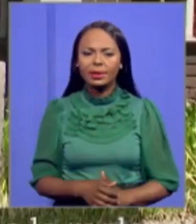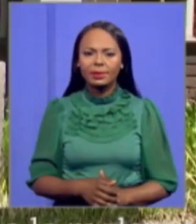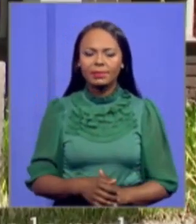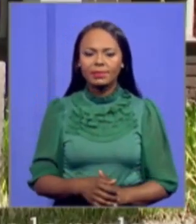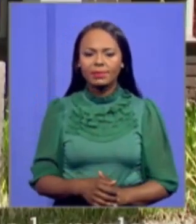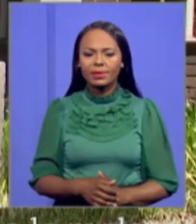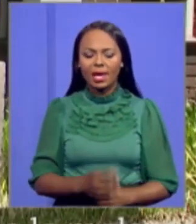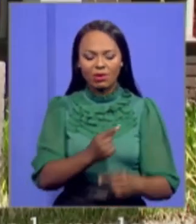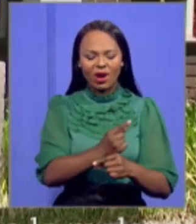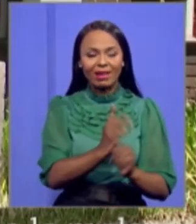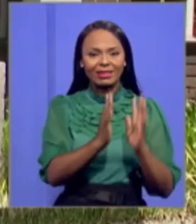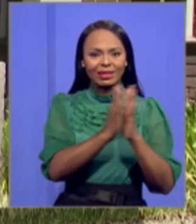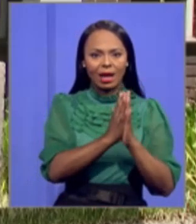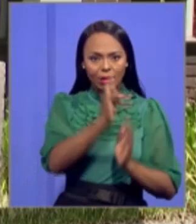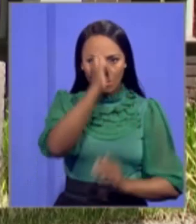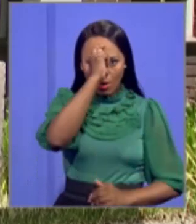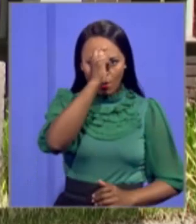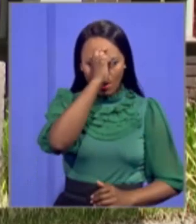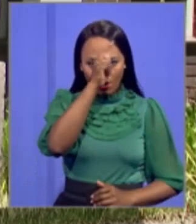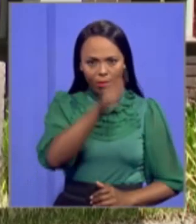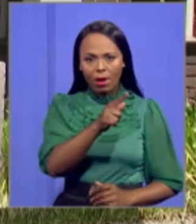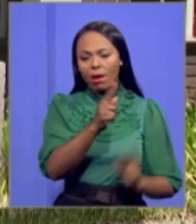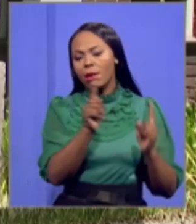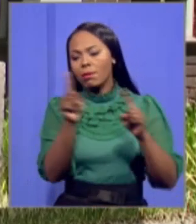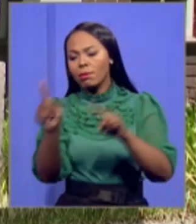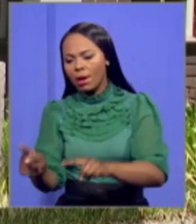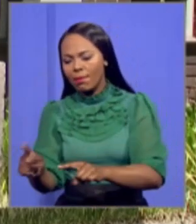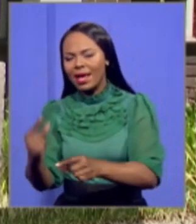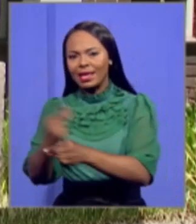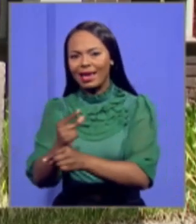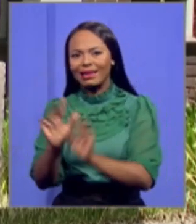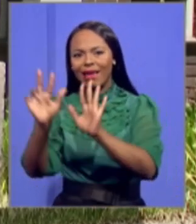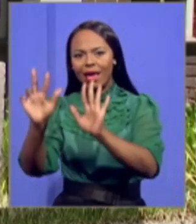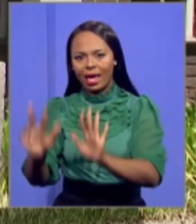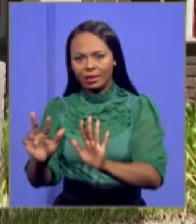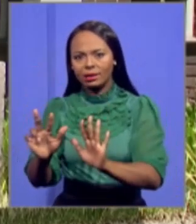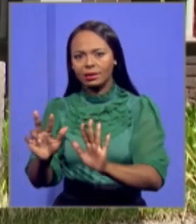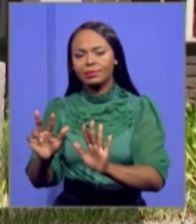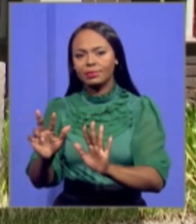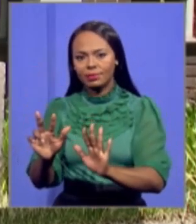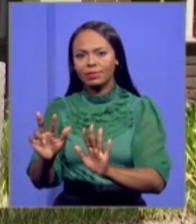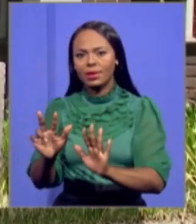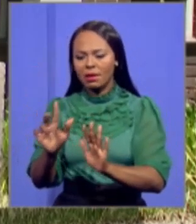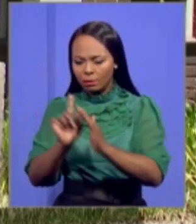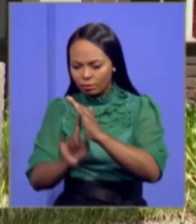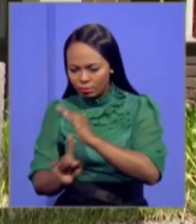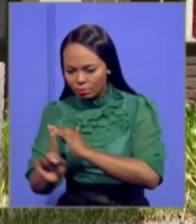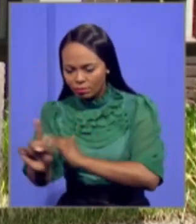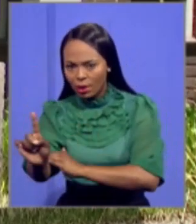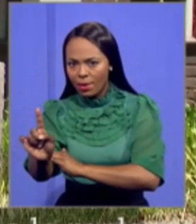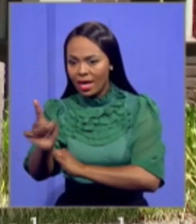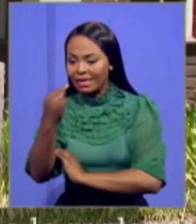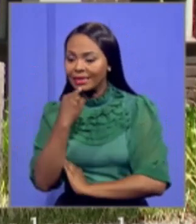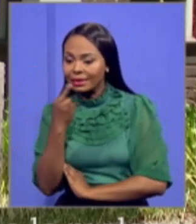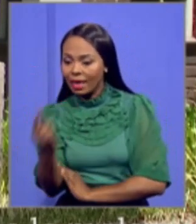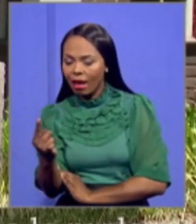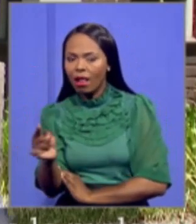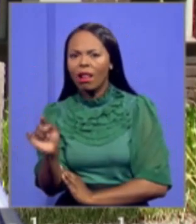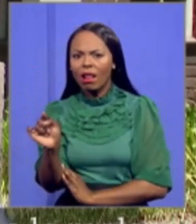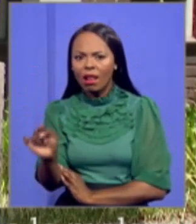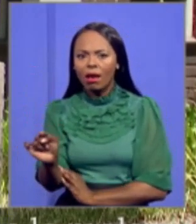grade 10 ba ile ho grade 8 ba bolella hore ba tshwanetse ho